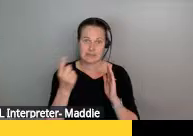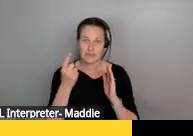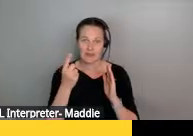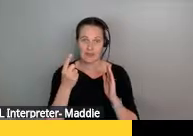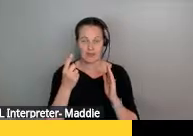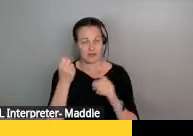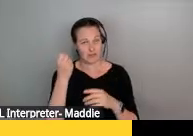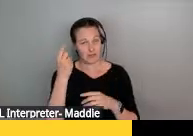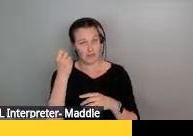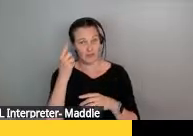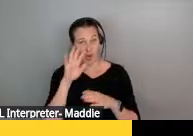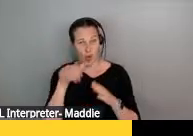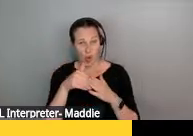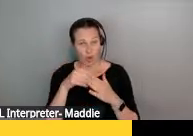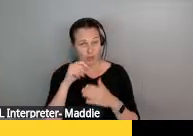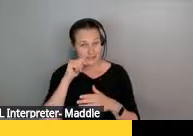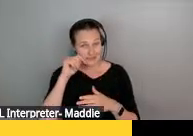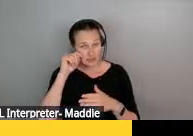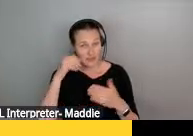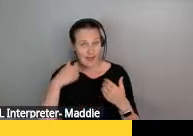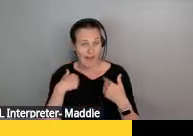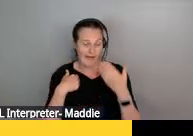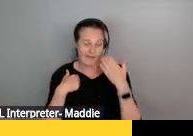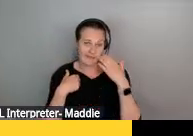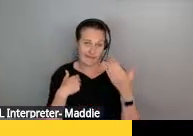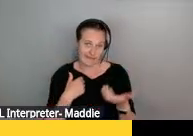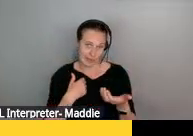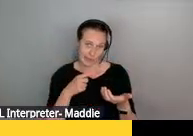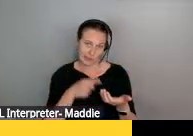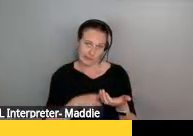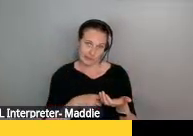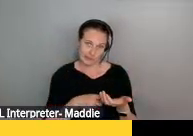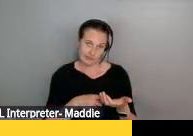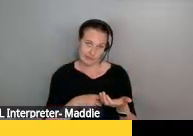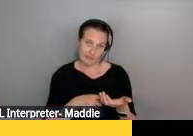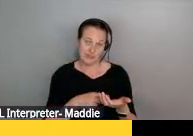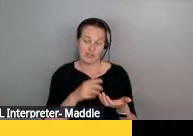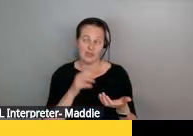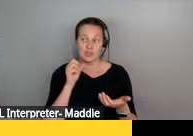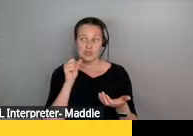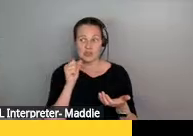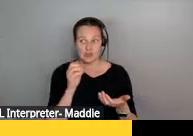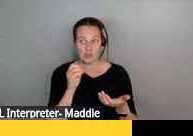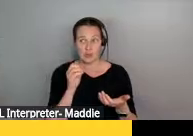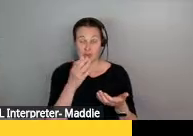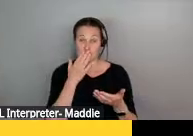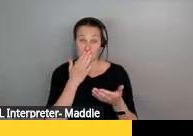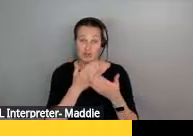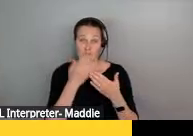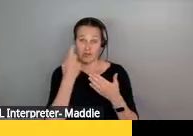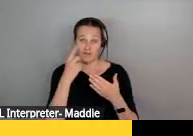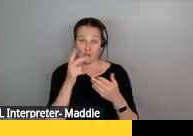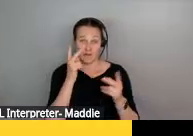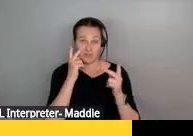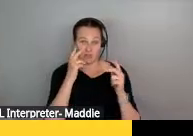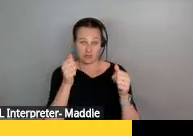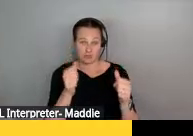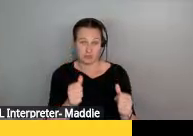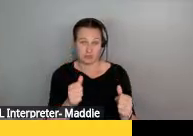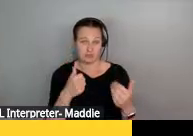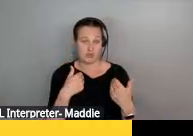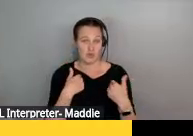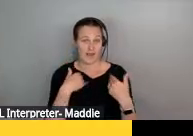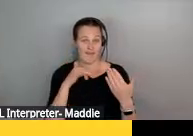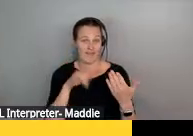all of our teenagers have their phones. So it is good for my lower vision students to have that. And